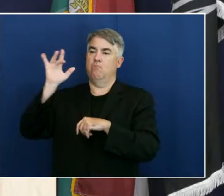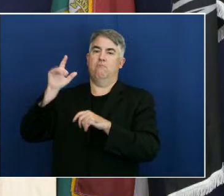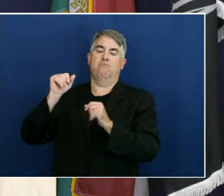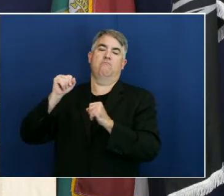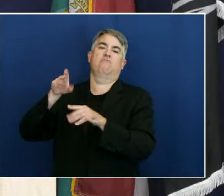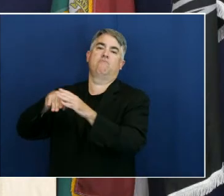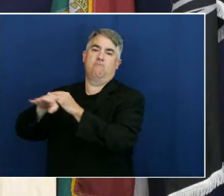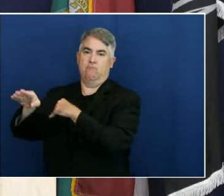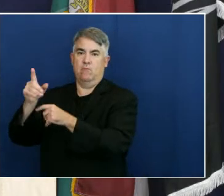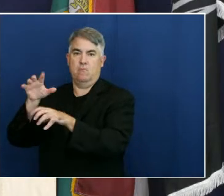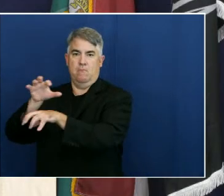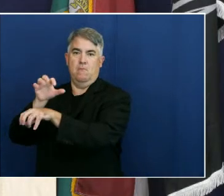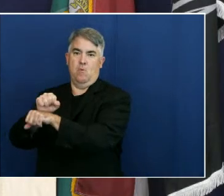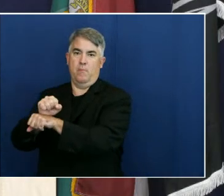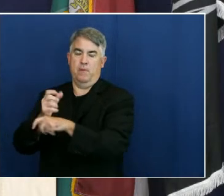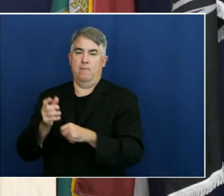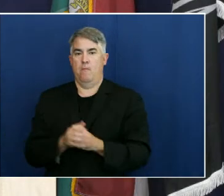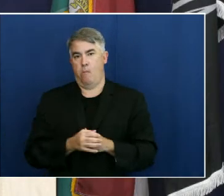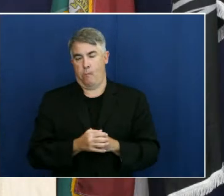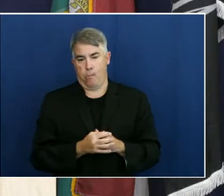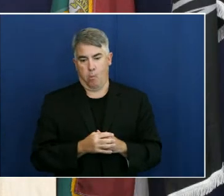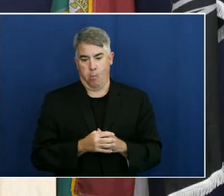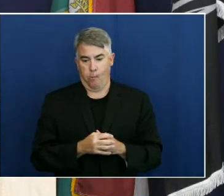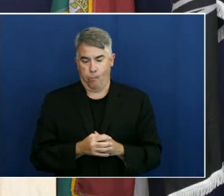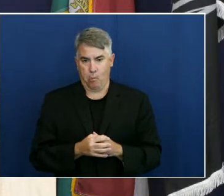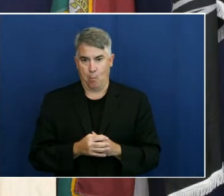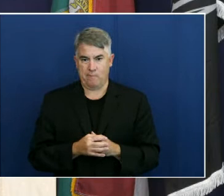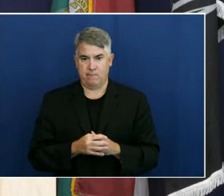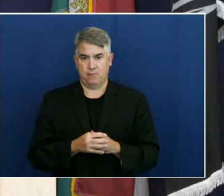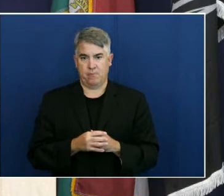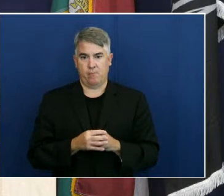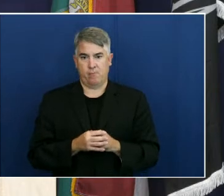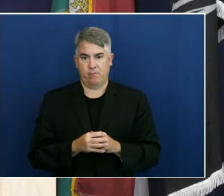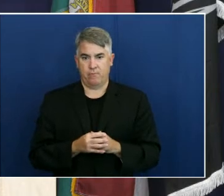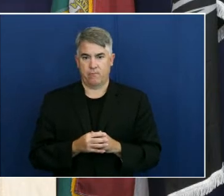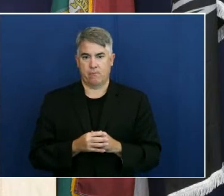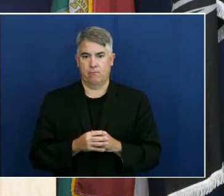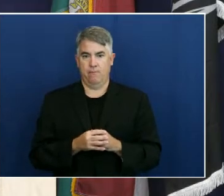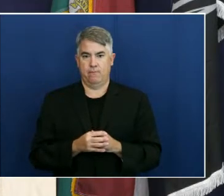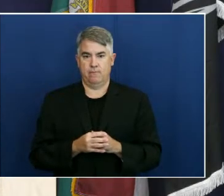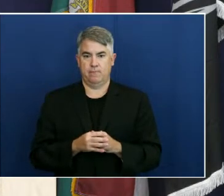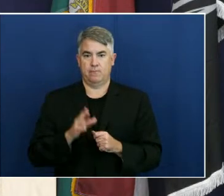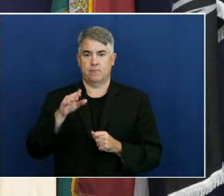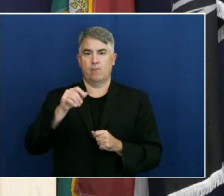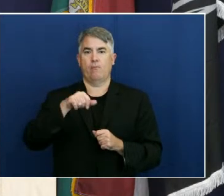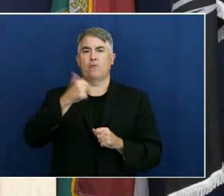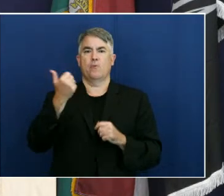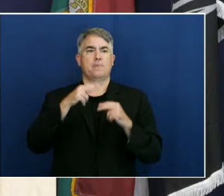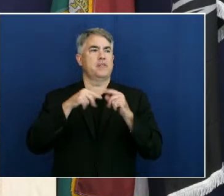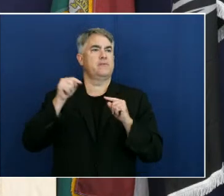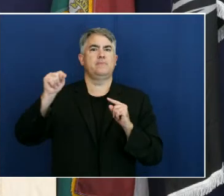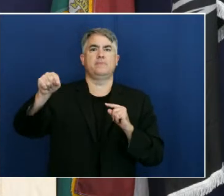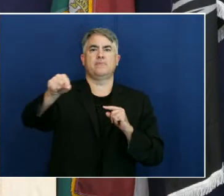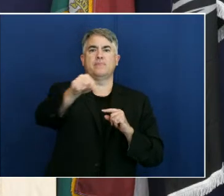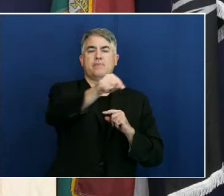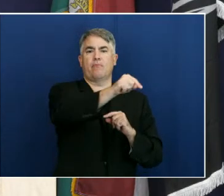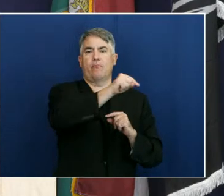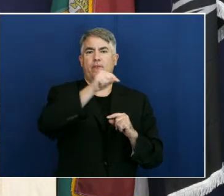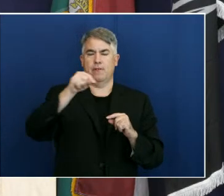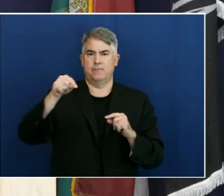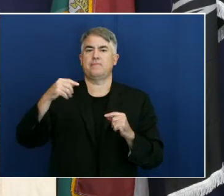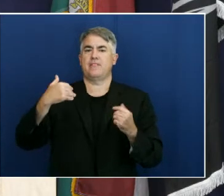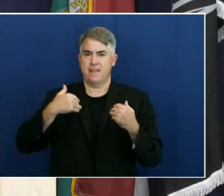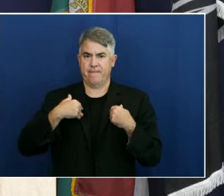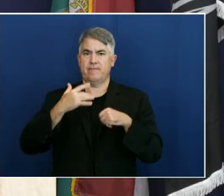Pfizer vaccine. Additionally, all of our static locations or set locations will all have Pfizer